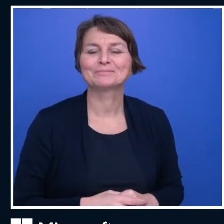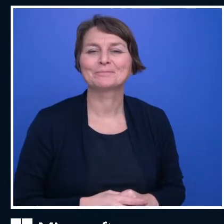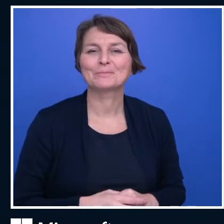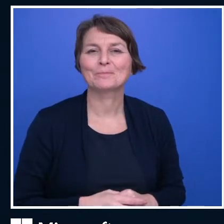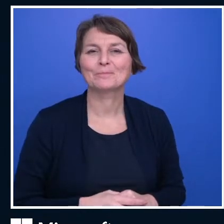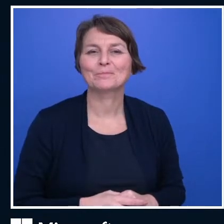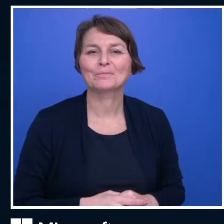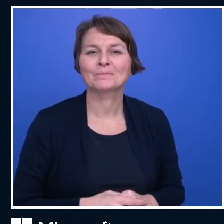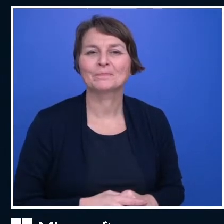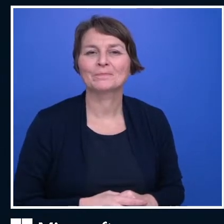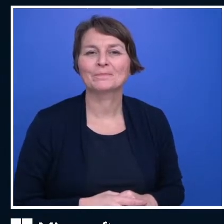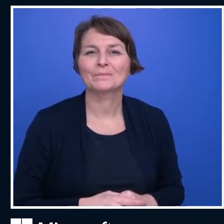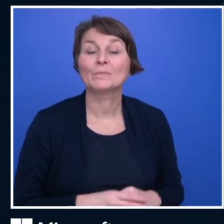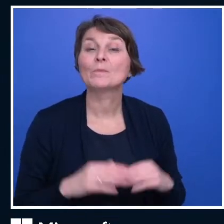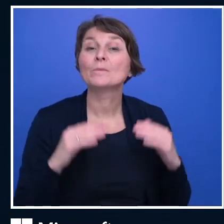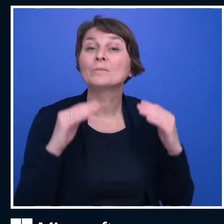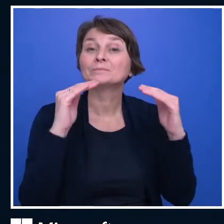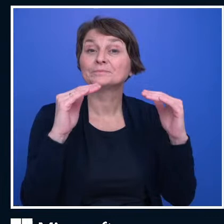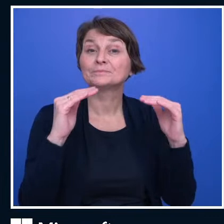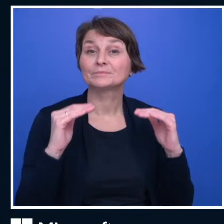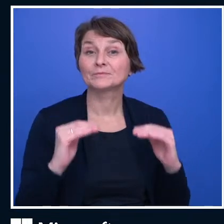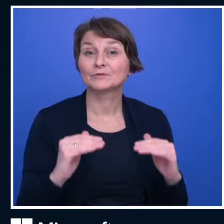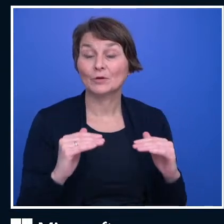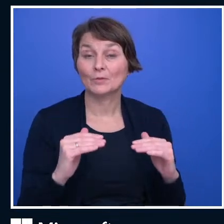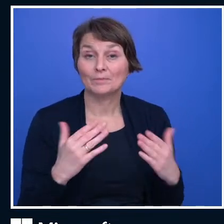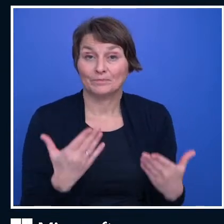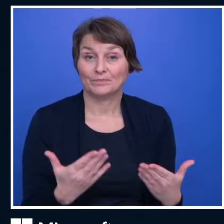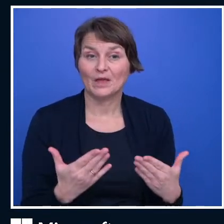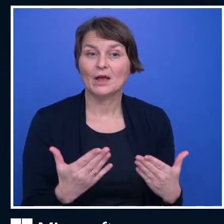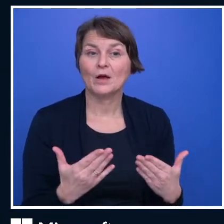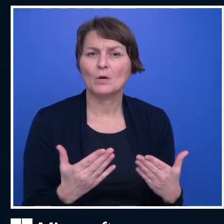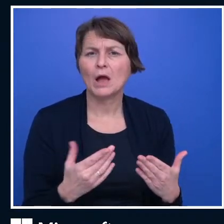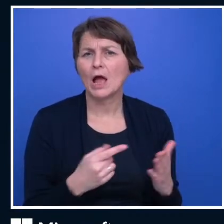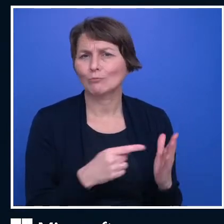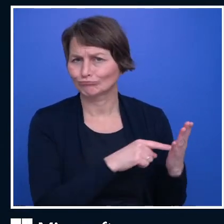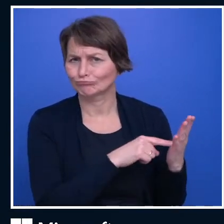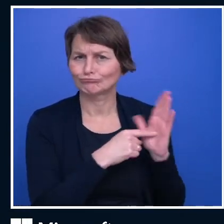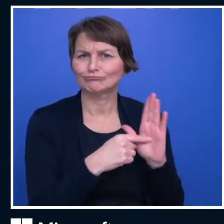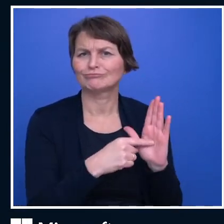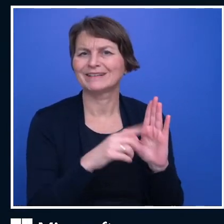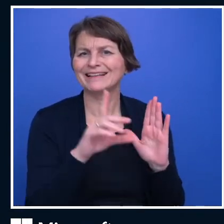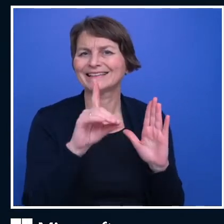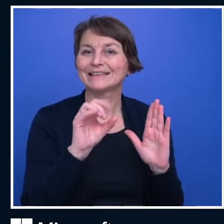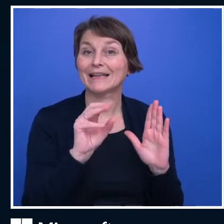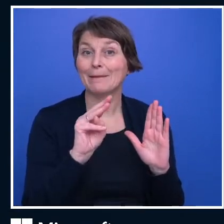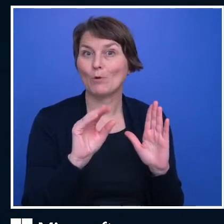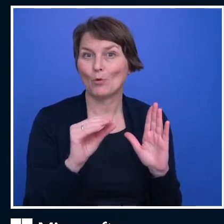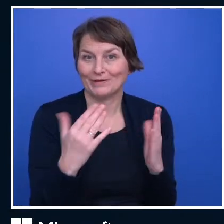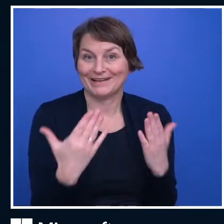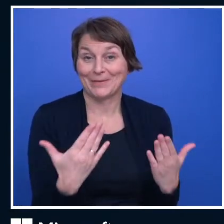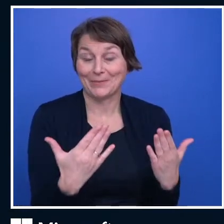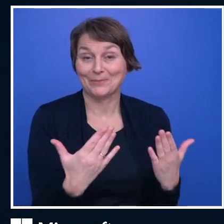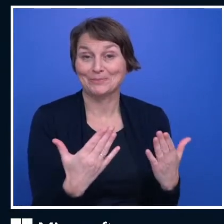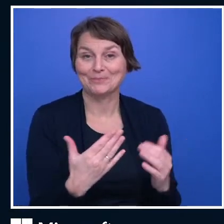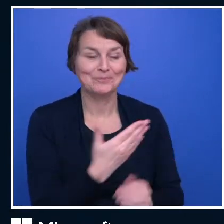Yeah, so I'm going to be putting up a demo now. There will be